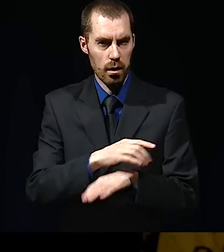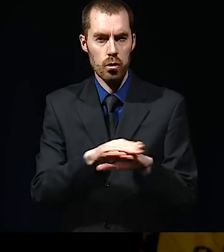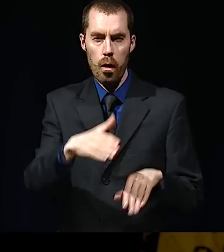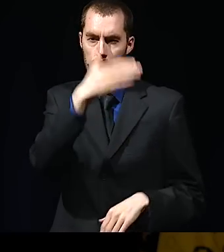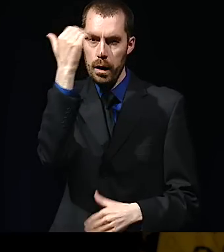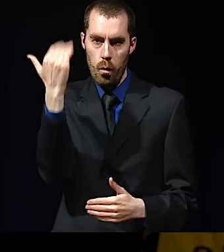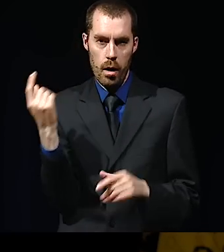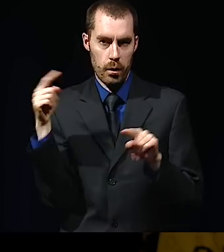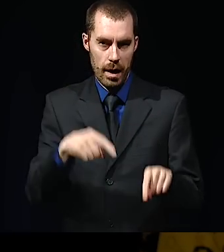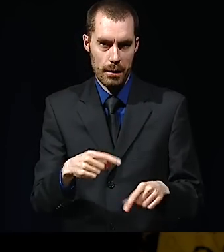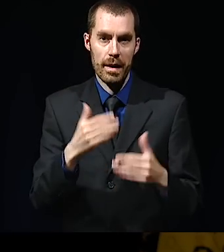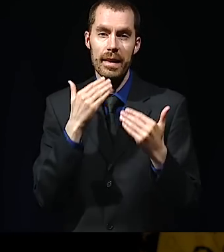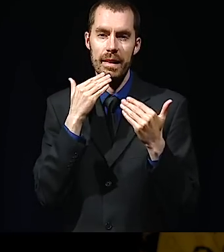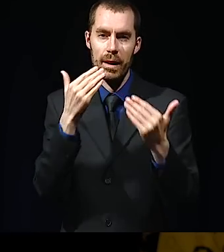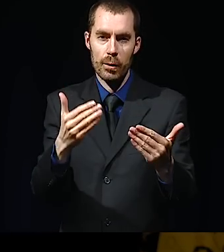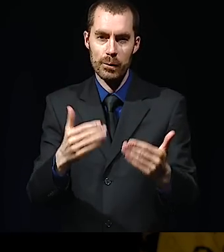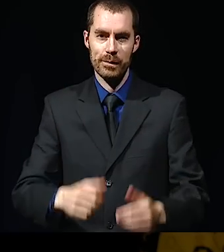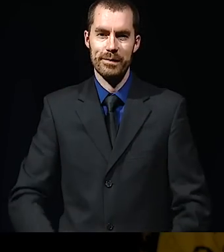you came. Thank you.